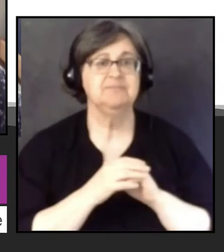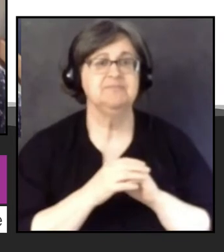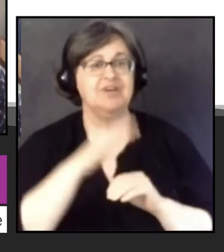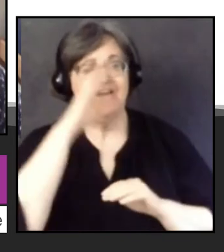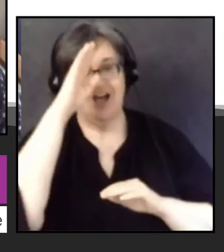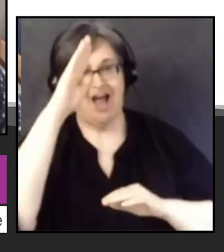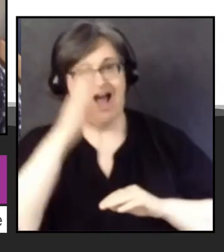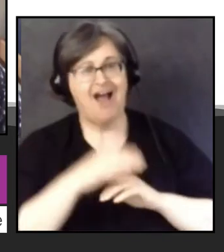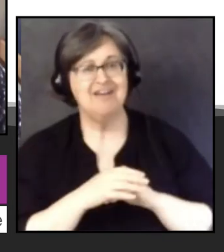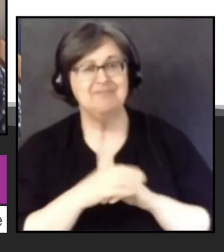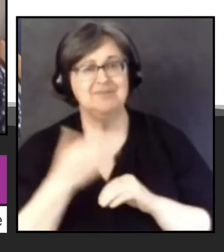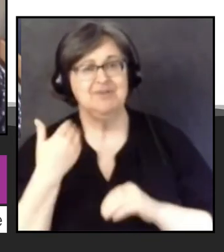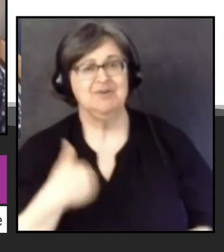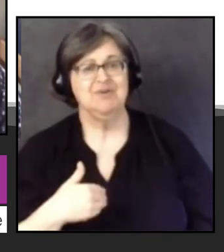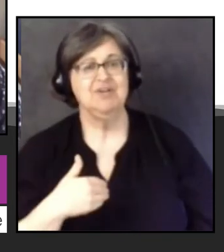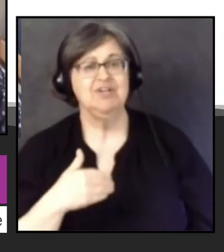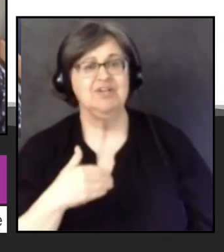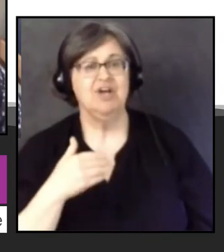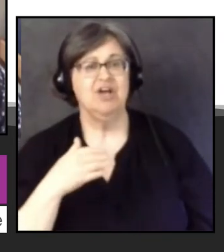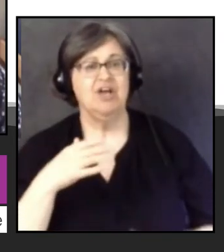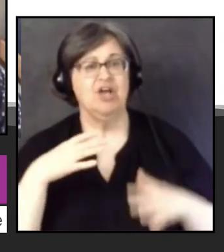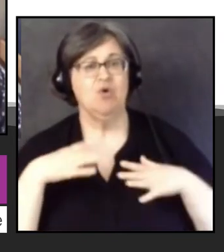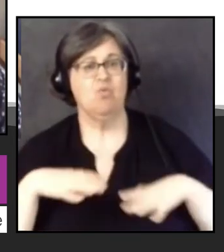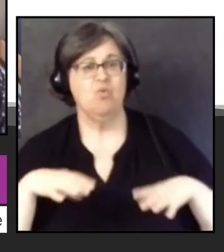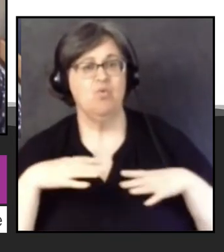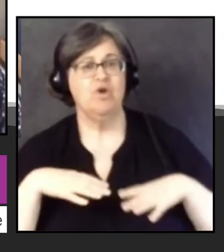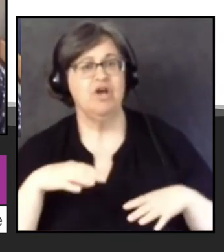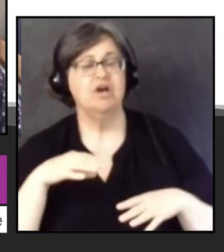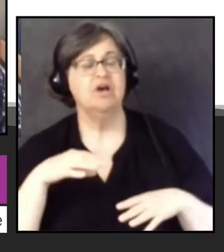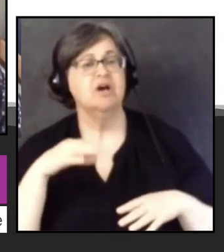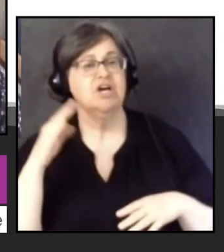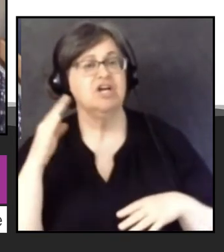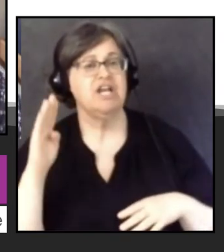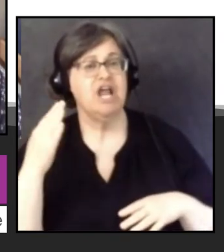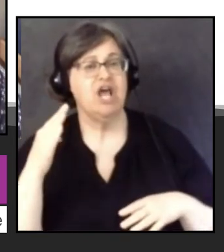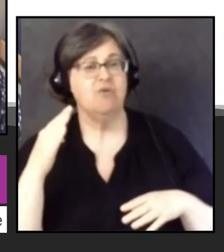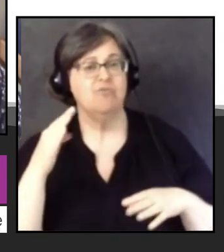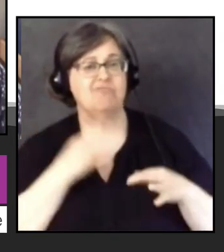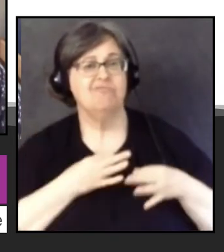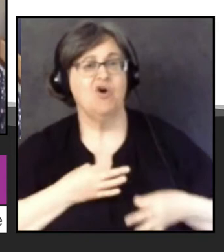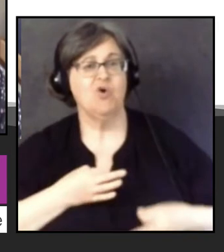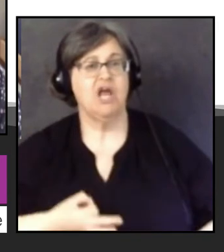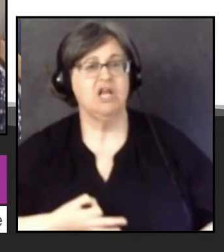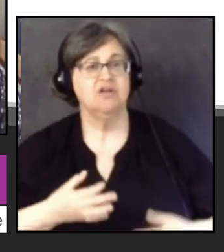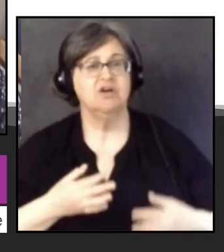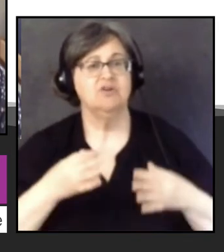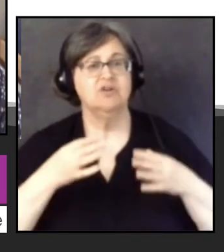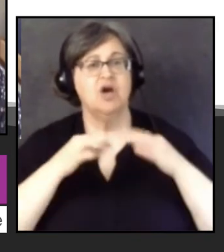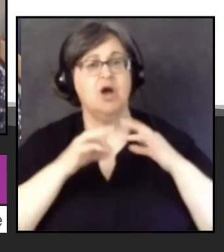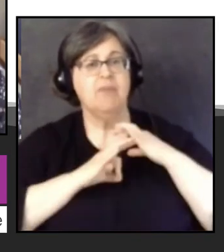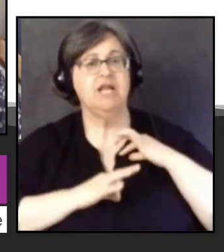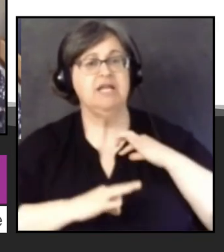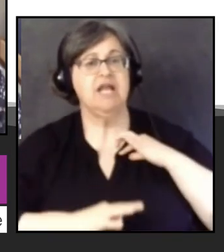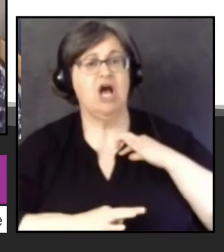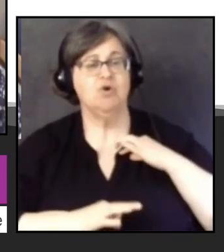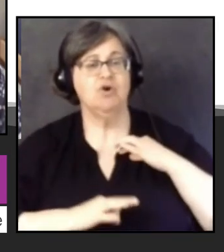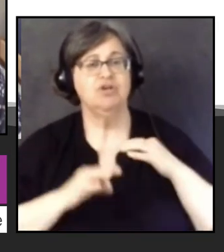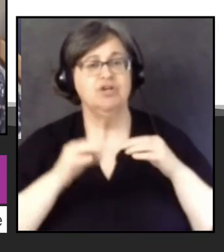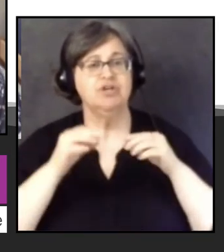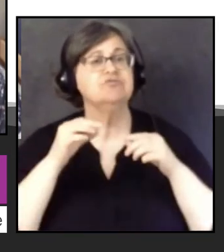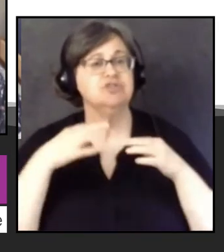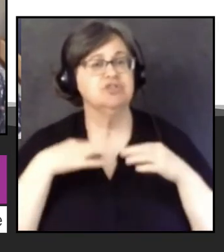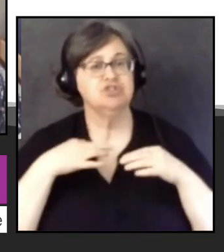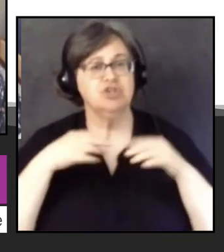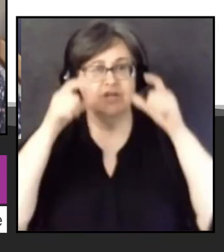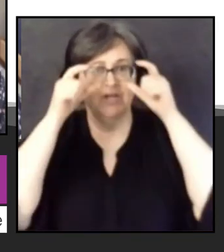Hi, everyone. I'm wearing a navy kind of polka dotted button-down shirt. I have